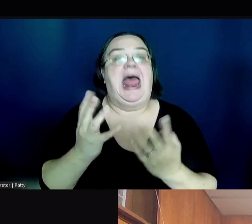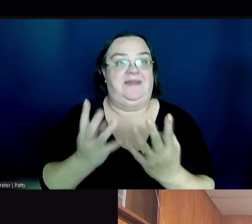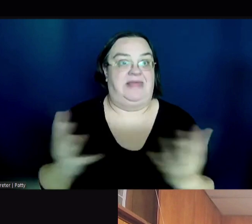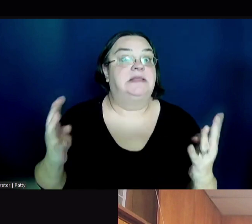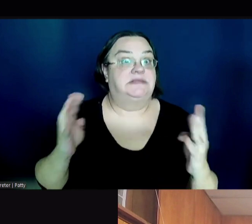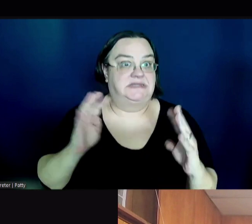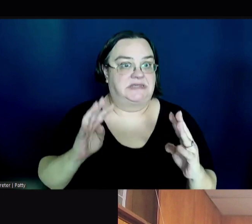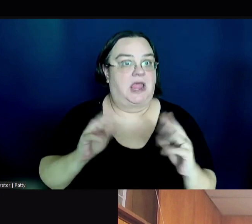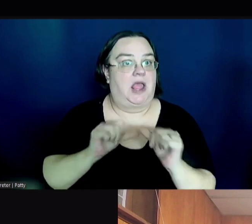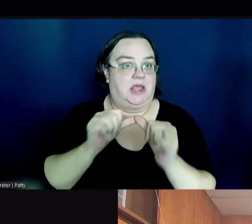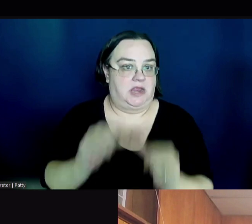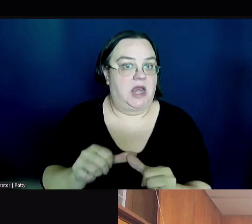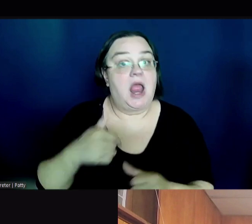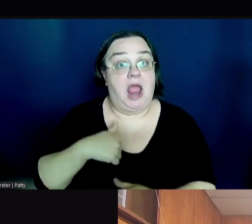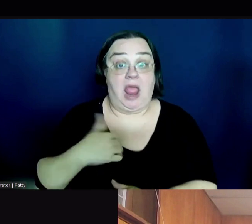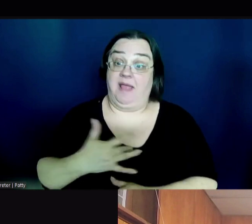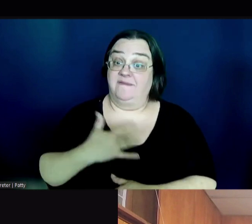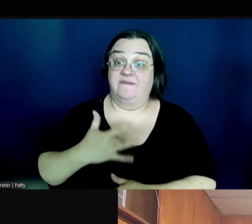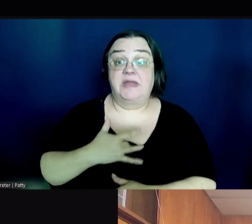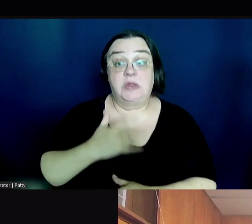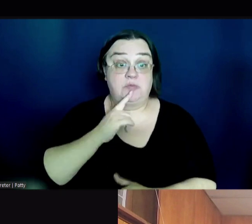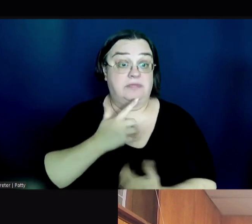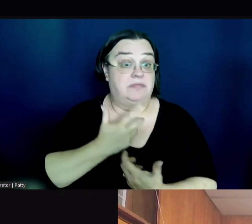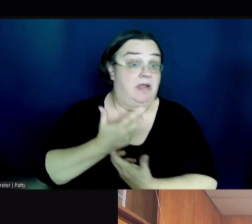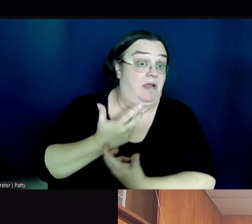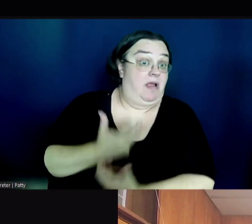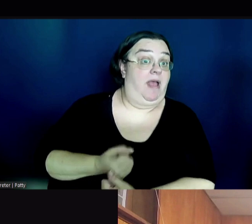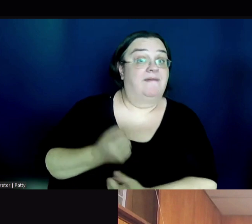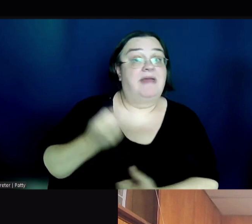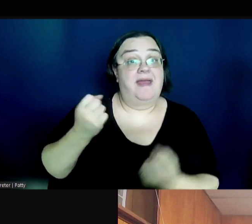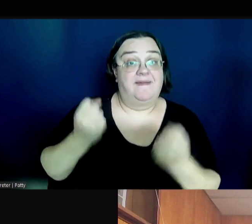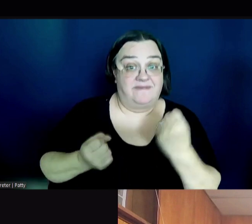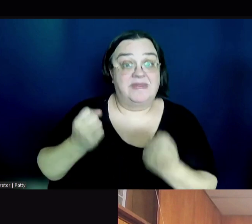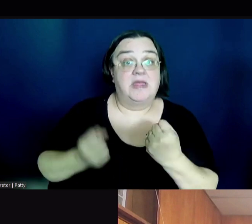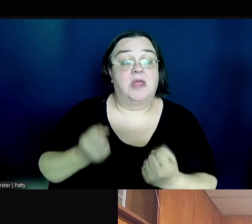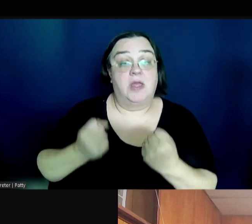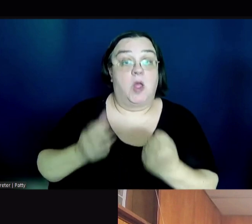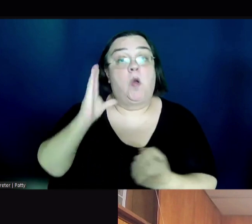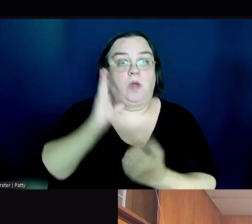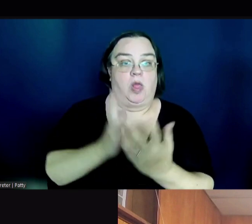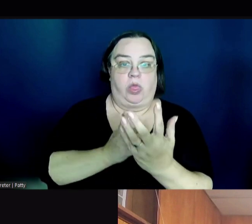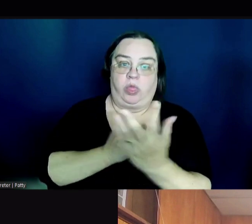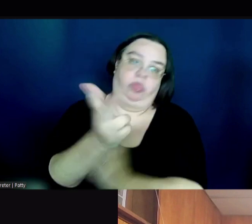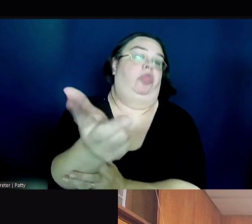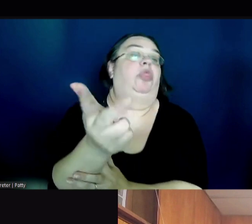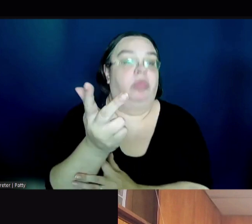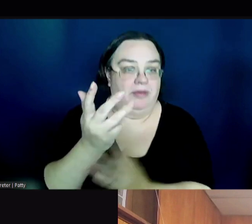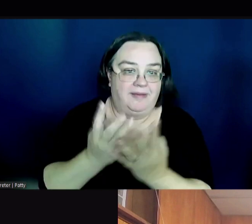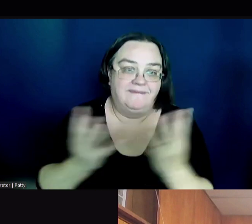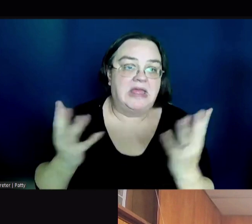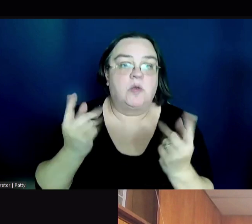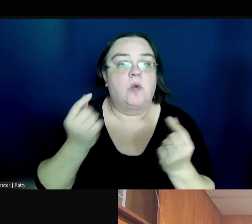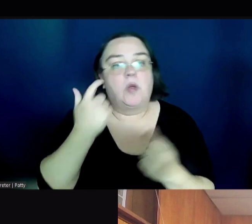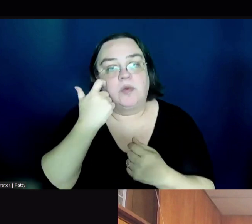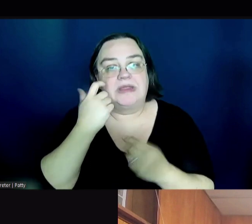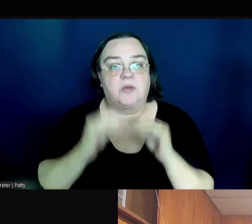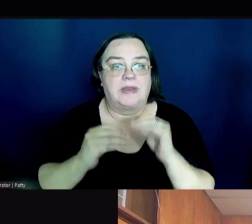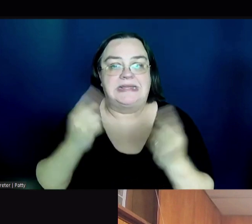I feel very confident that a vehicle will run through the fencing that we've just recently repaired, because it seems to happen every other